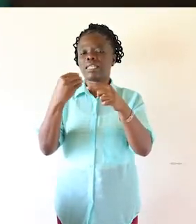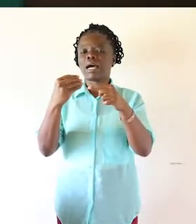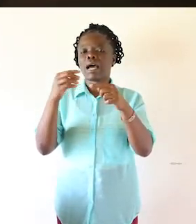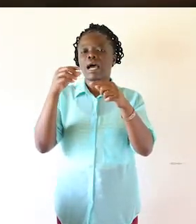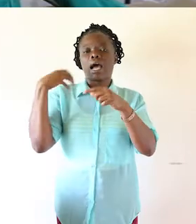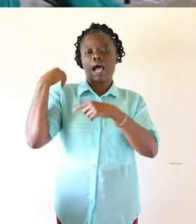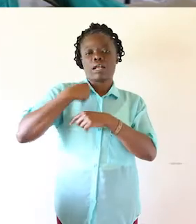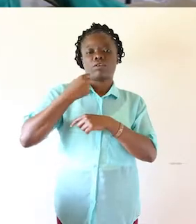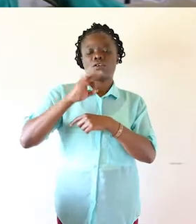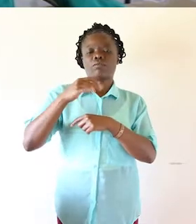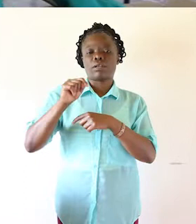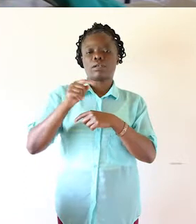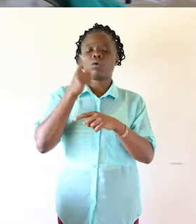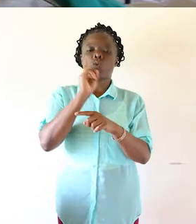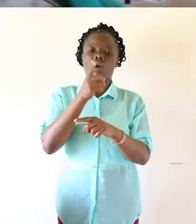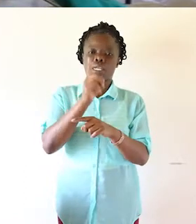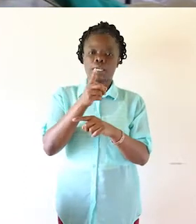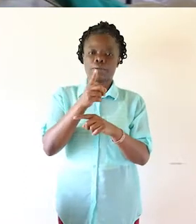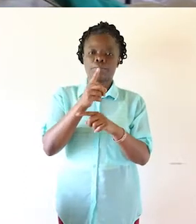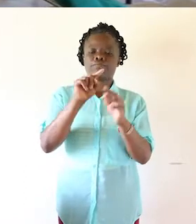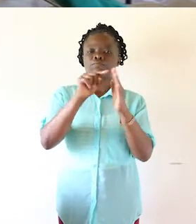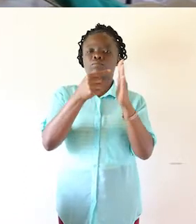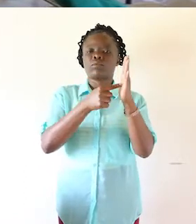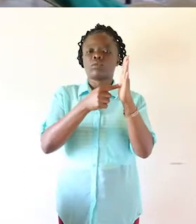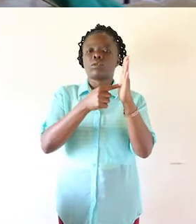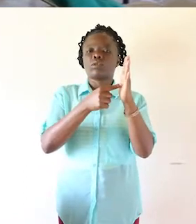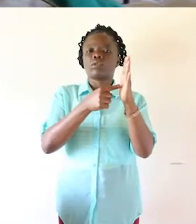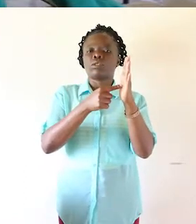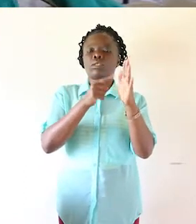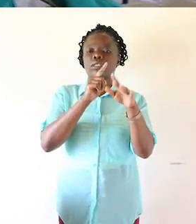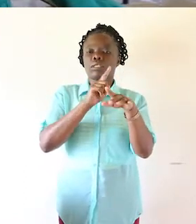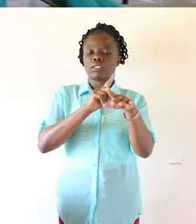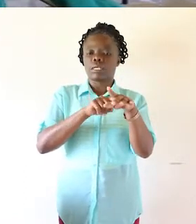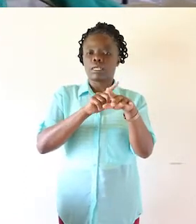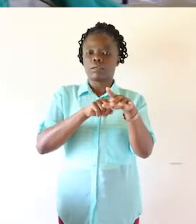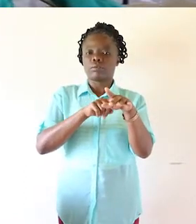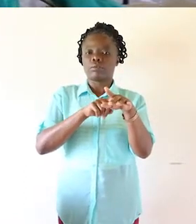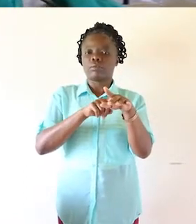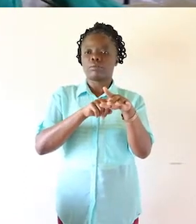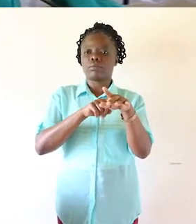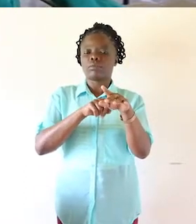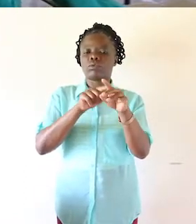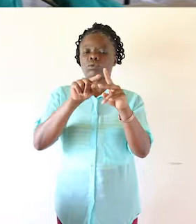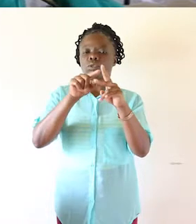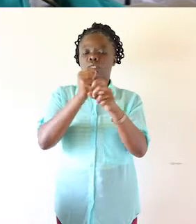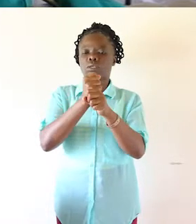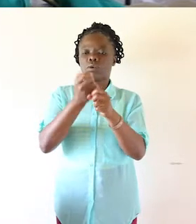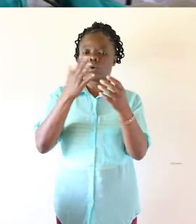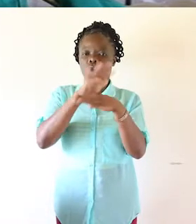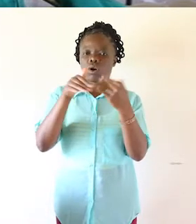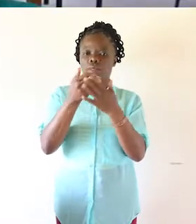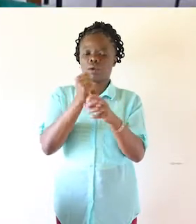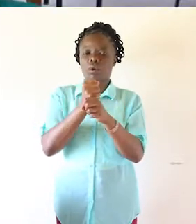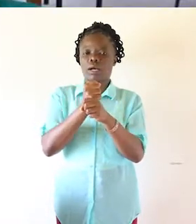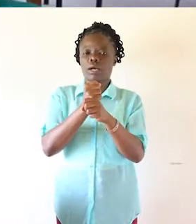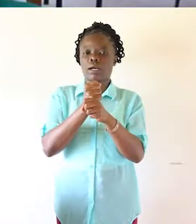bag. Caution. Precaution to be observed to center all the work by use